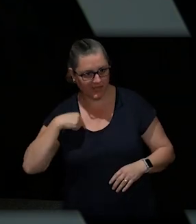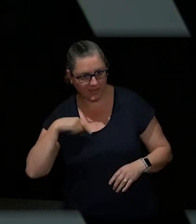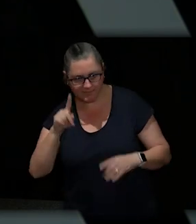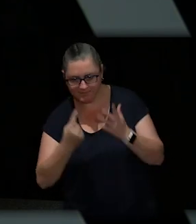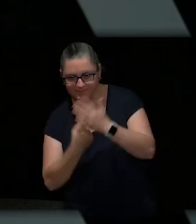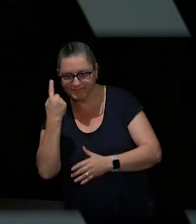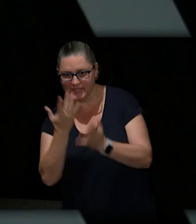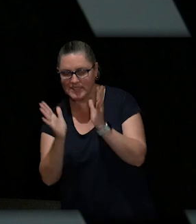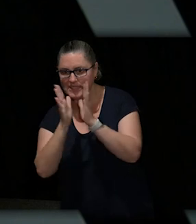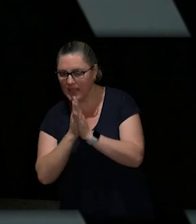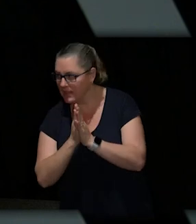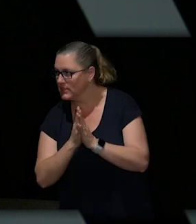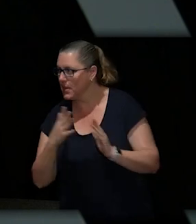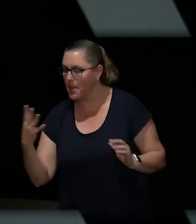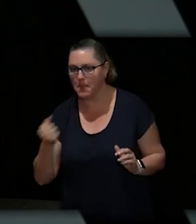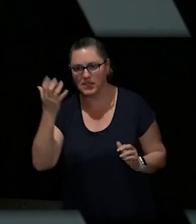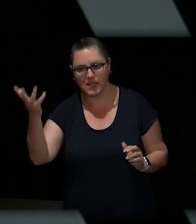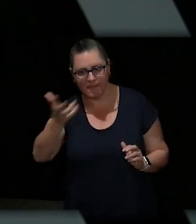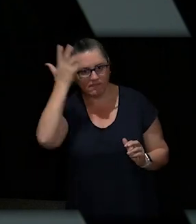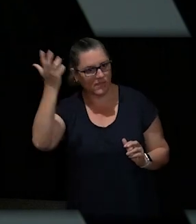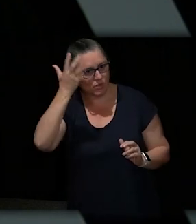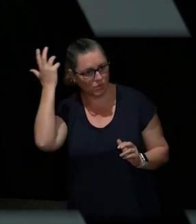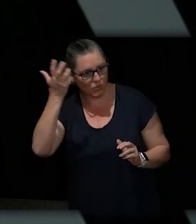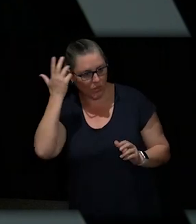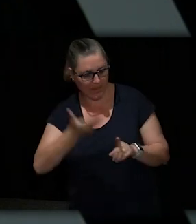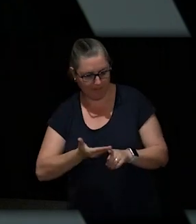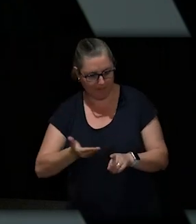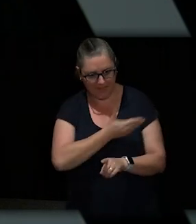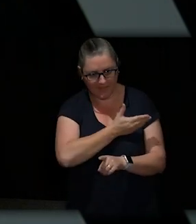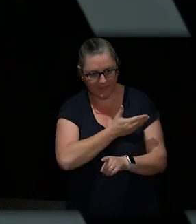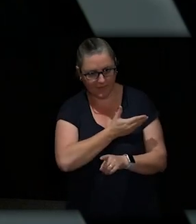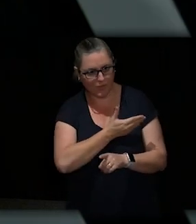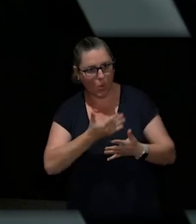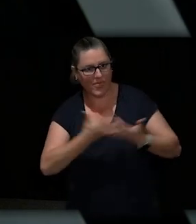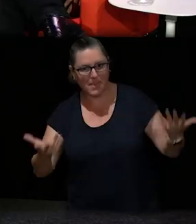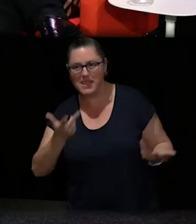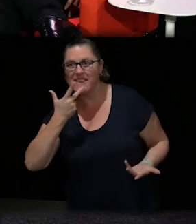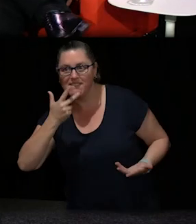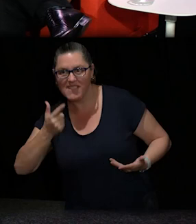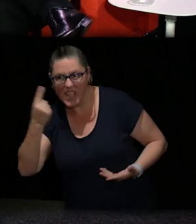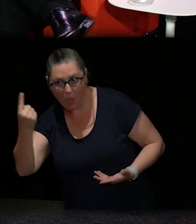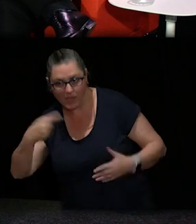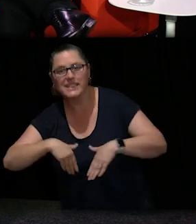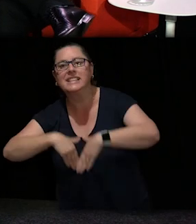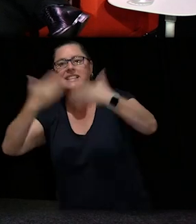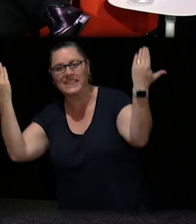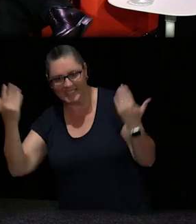they had to do the official swearing in before the big fake one the next day out on Pennsylvania